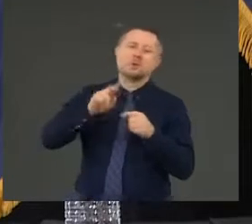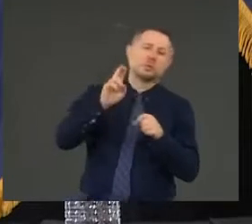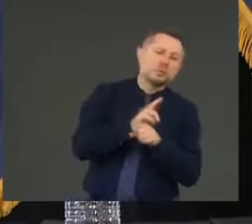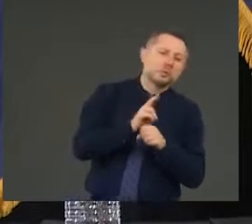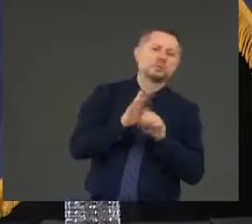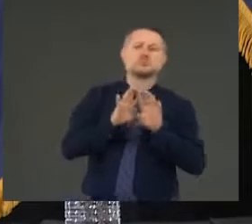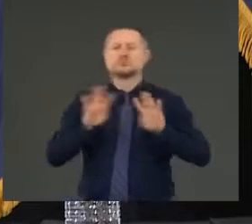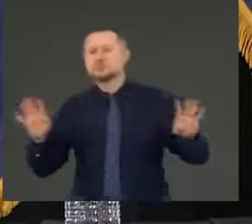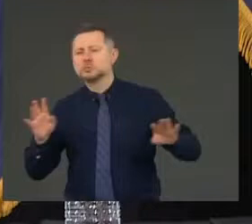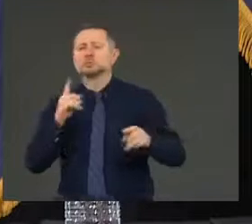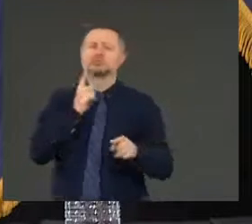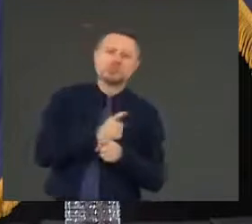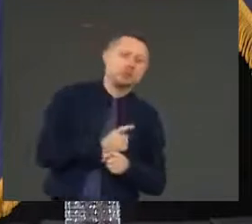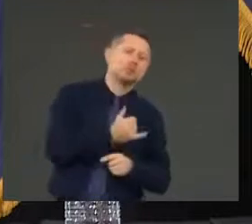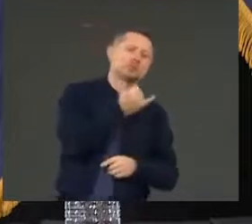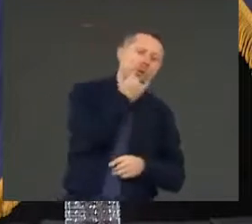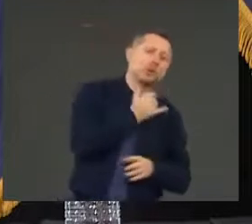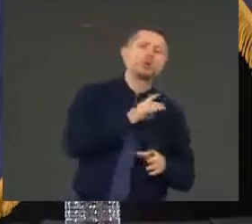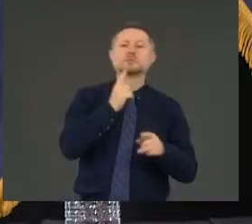proper, improper.